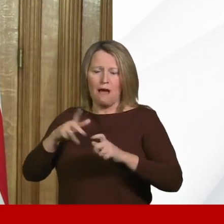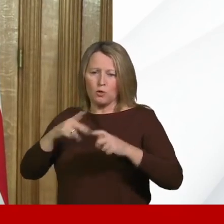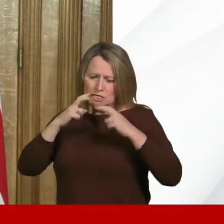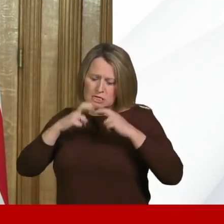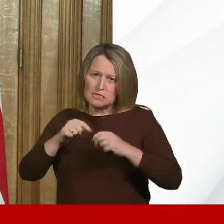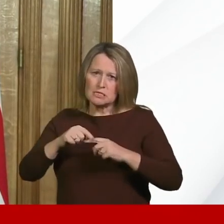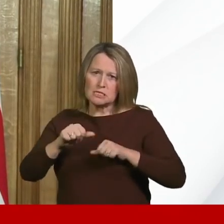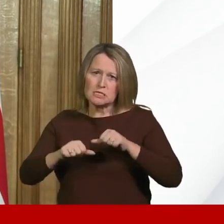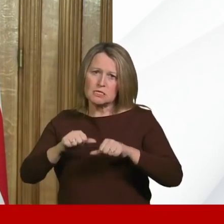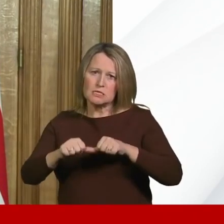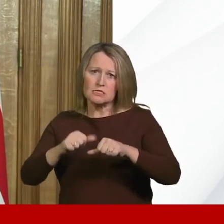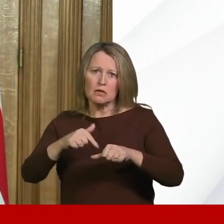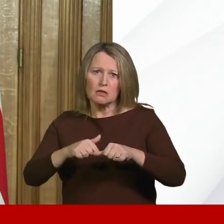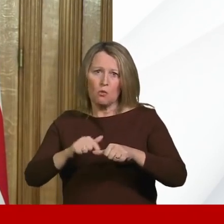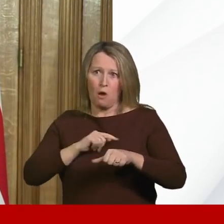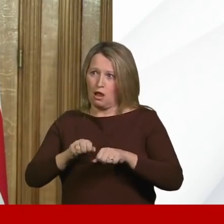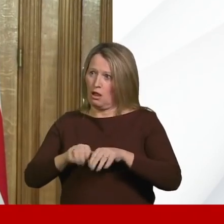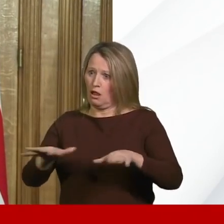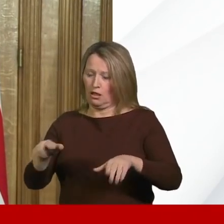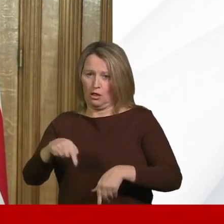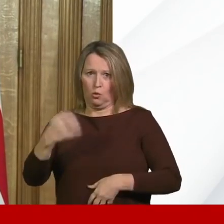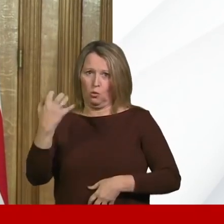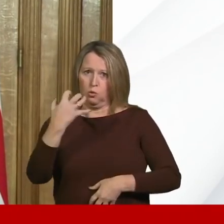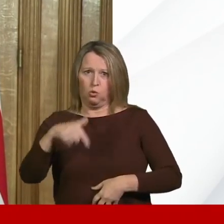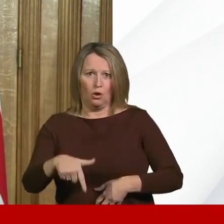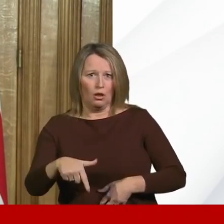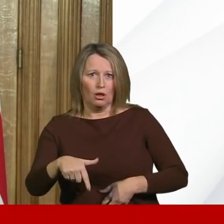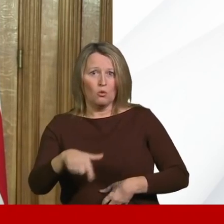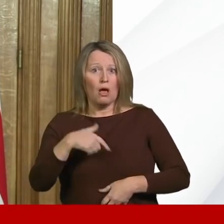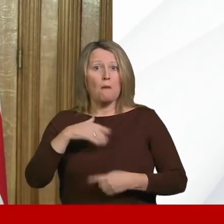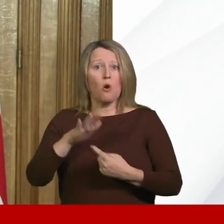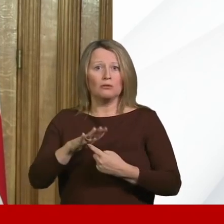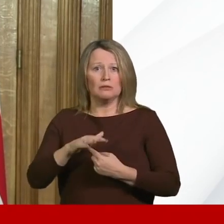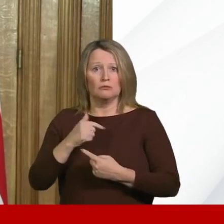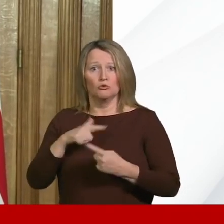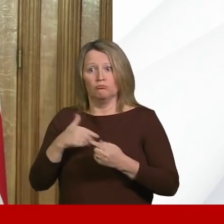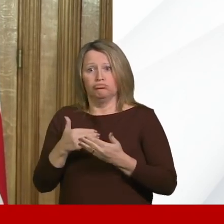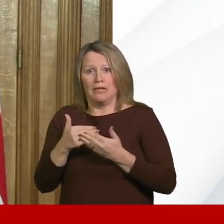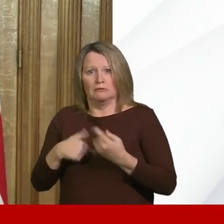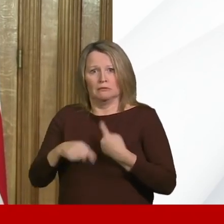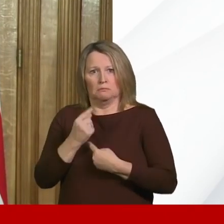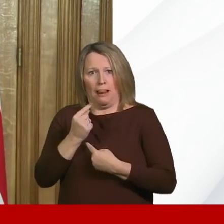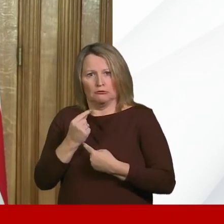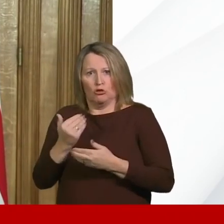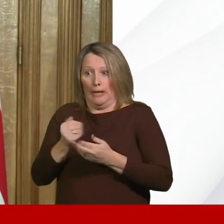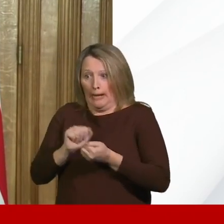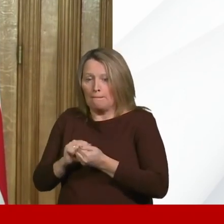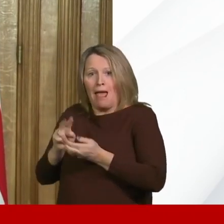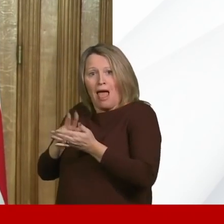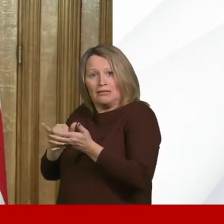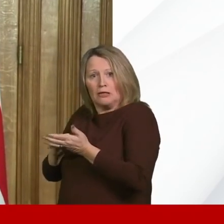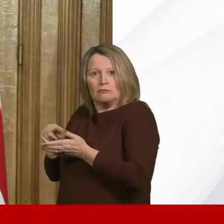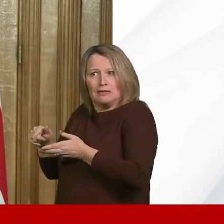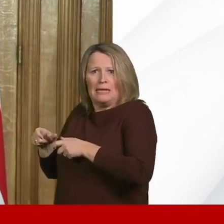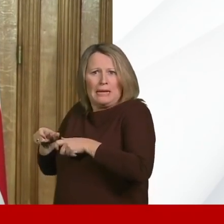by delivering care and education for key workers. We think this is the right moment to do it. I wish I could give you an answer about how long it will